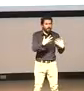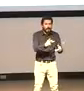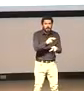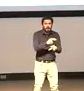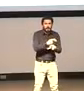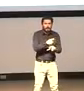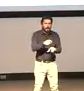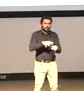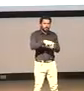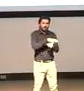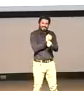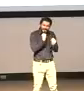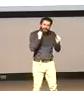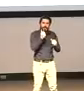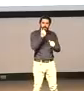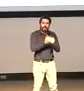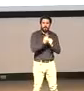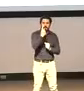who works at Michigan Medicine.